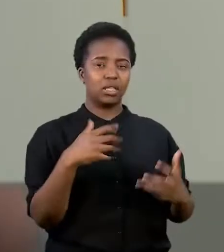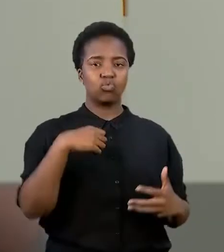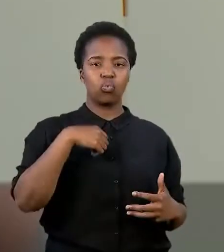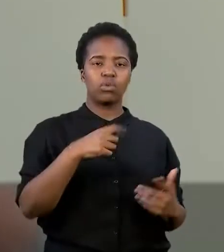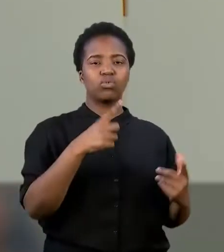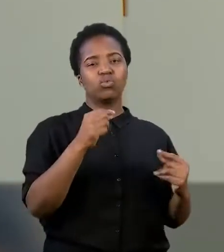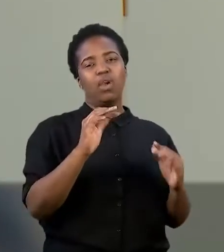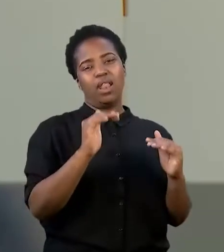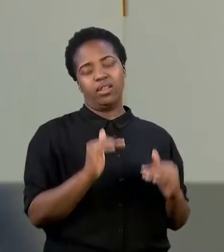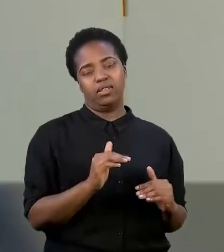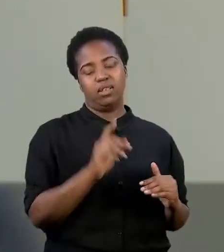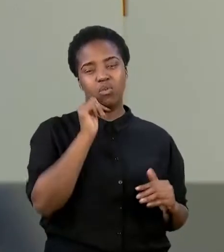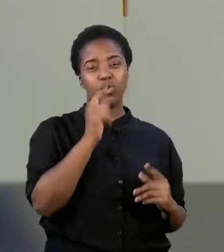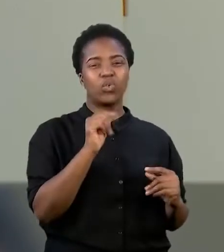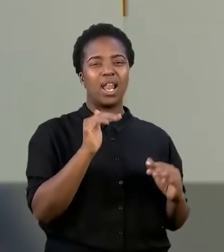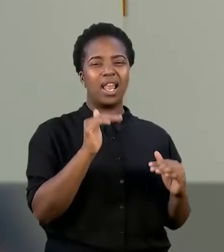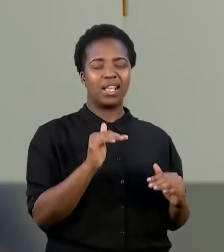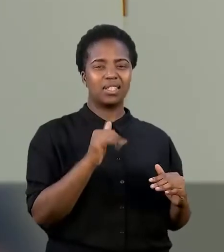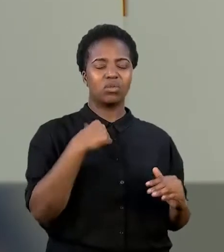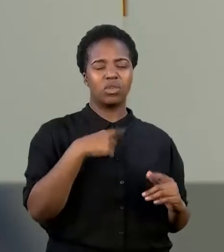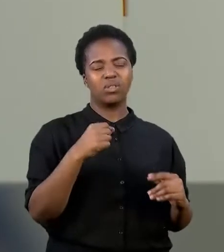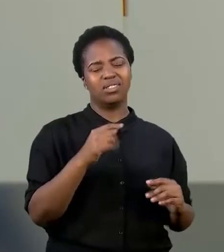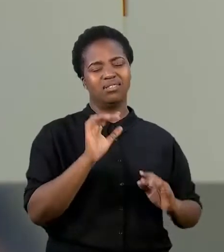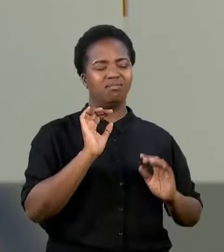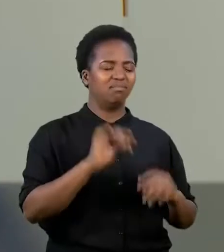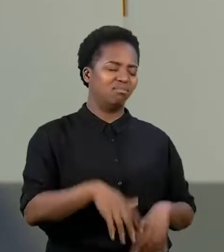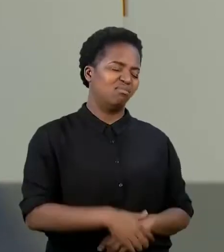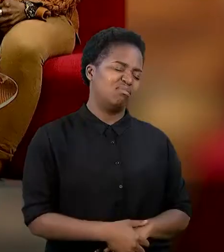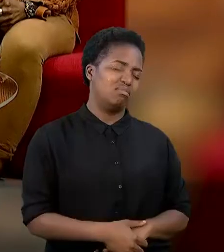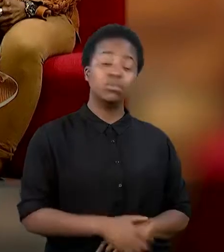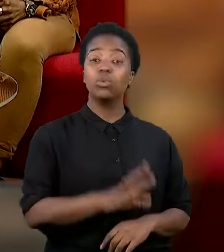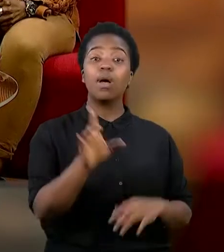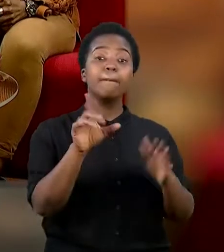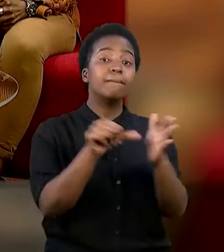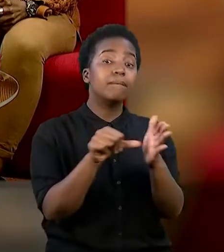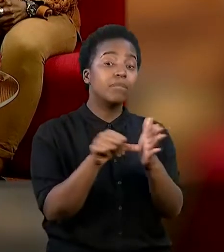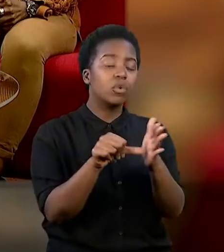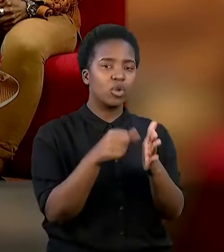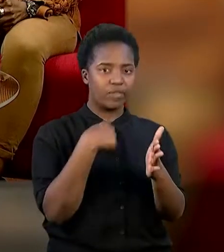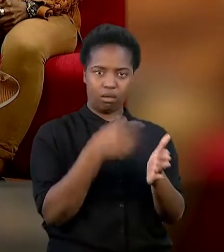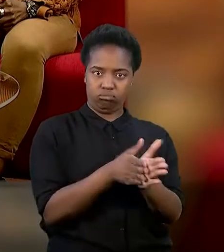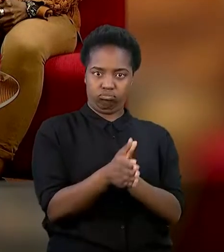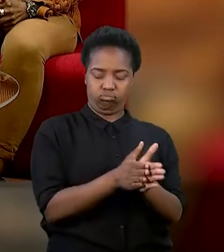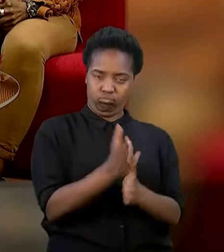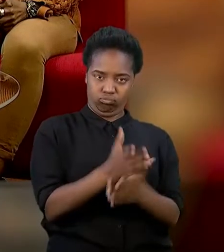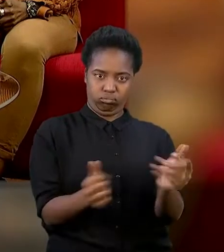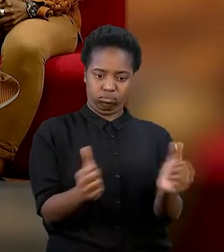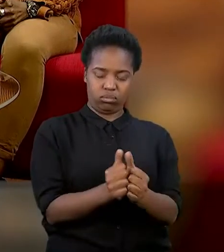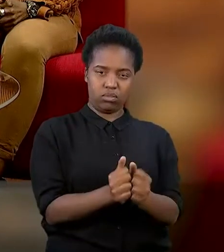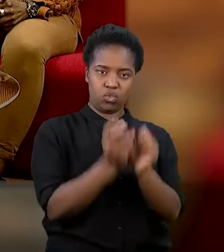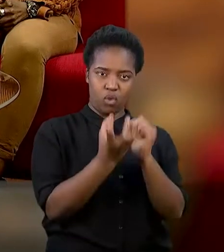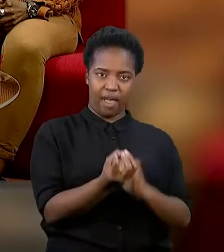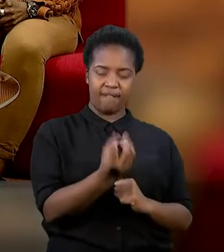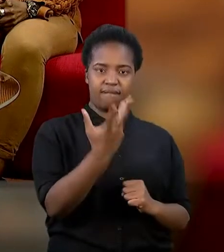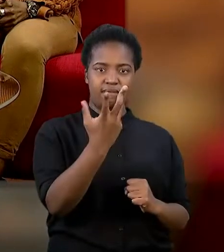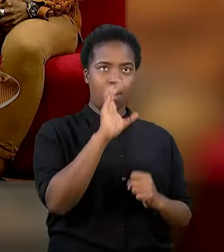stiff, you want to do less. And when you do less, it makes you want to do even less. Yes. So it's very important that you work together